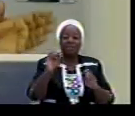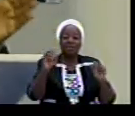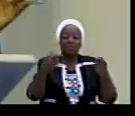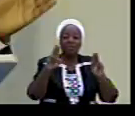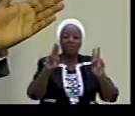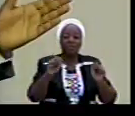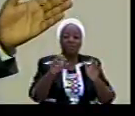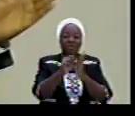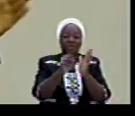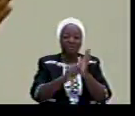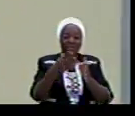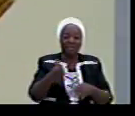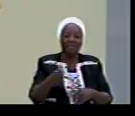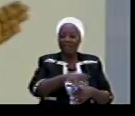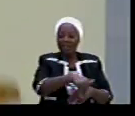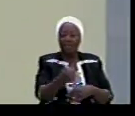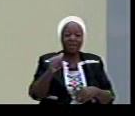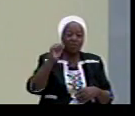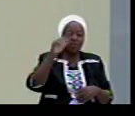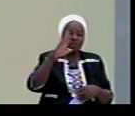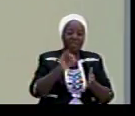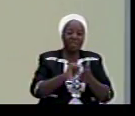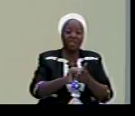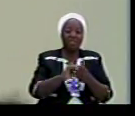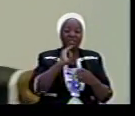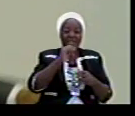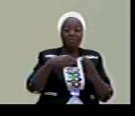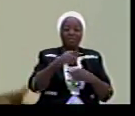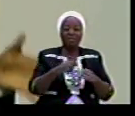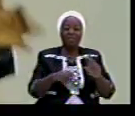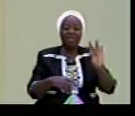that's above 80 years old